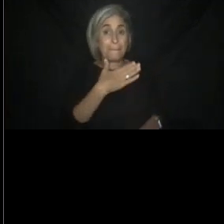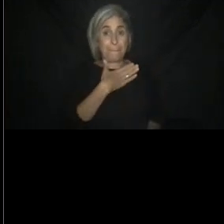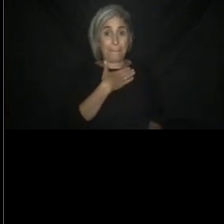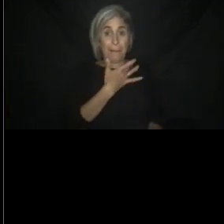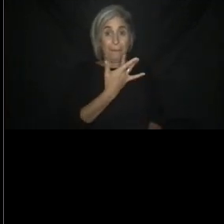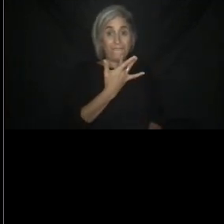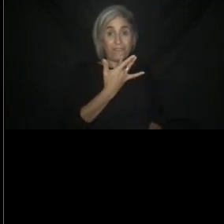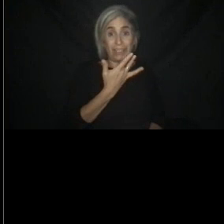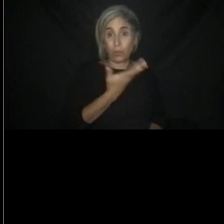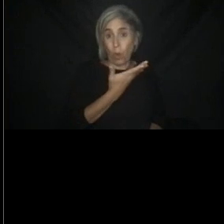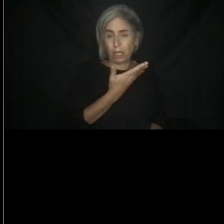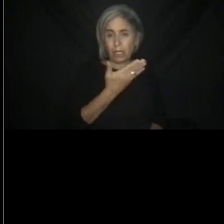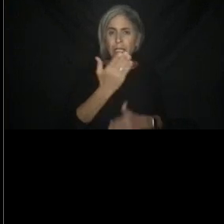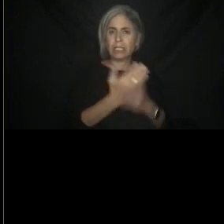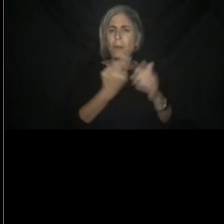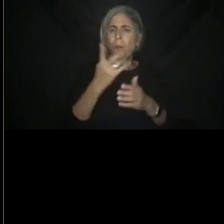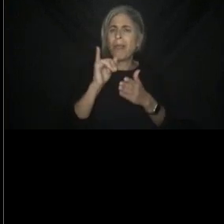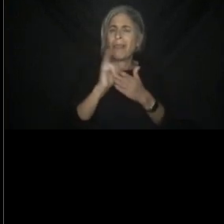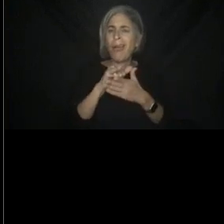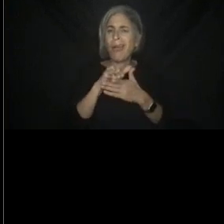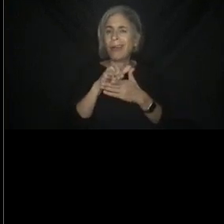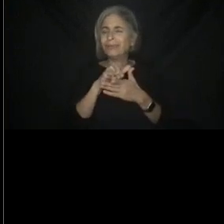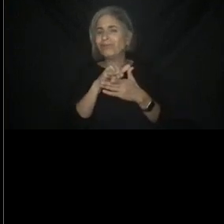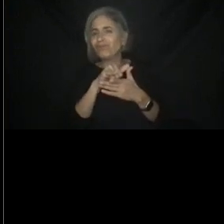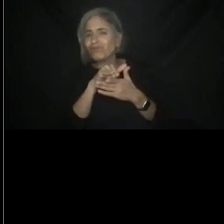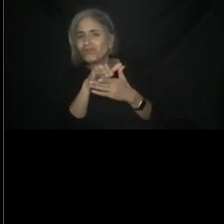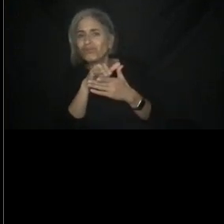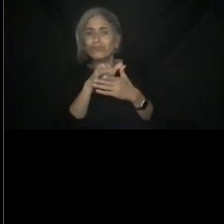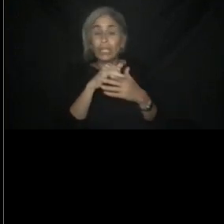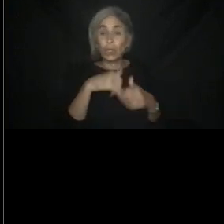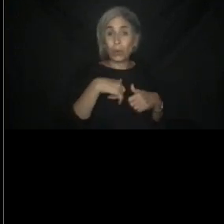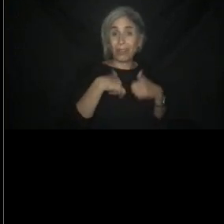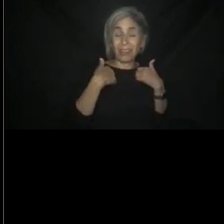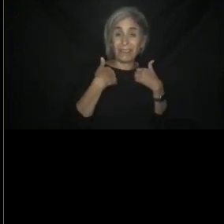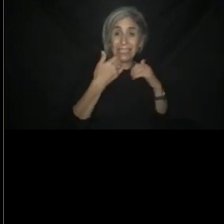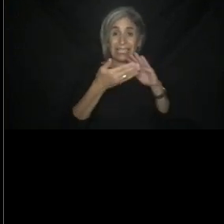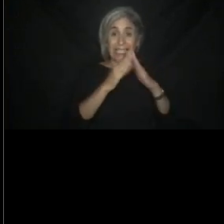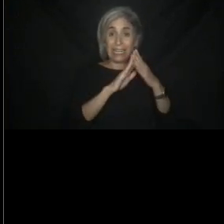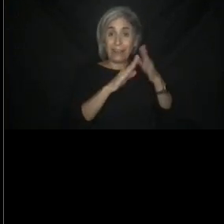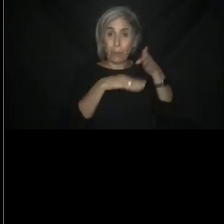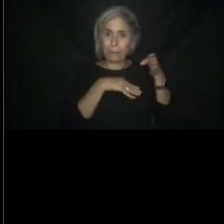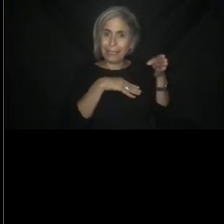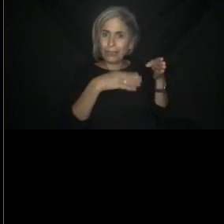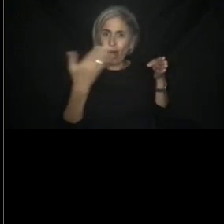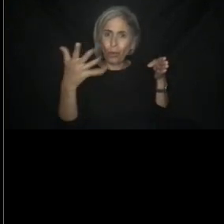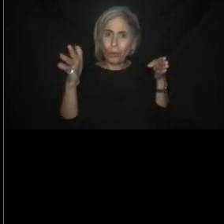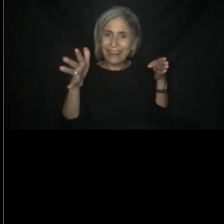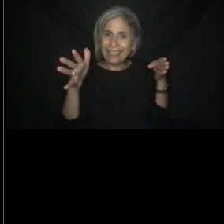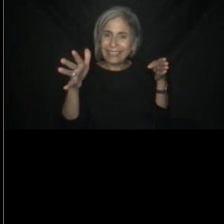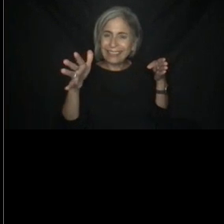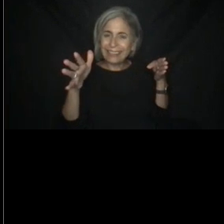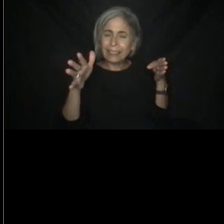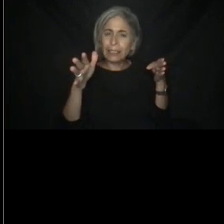would be someone that is living in the city of Boynton. So you have